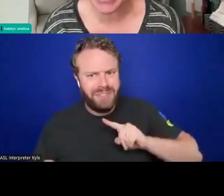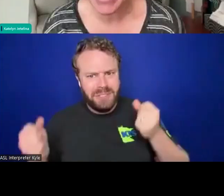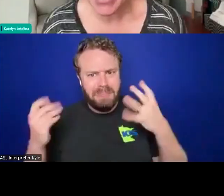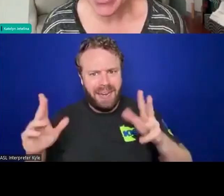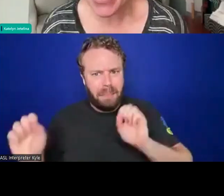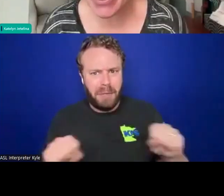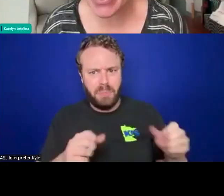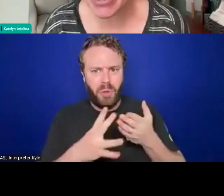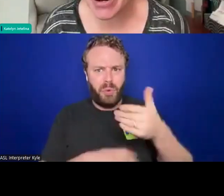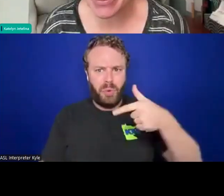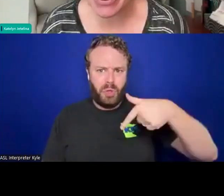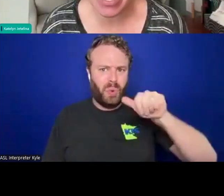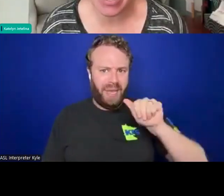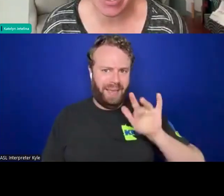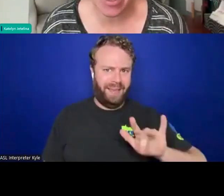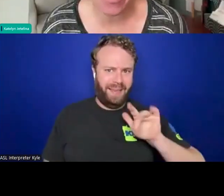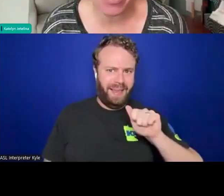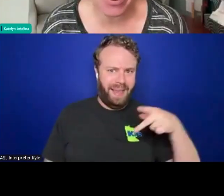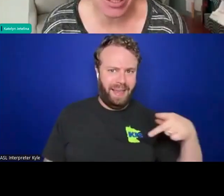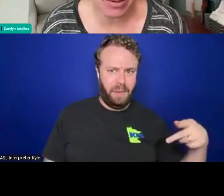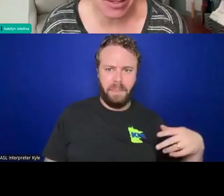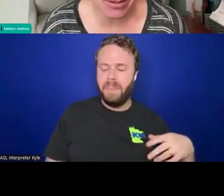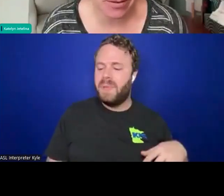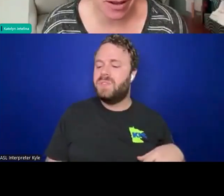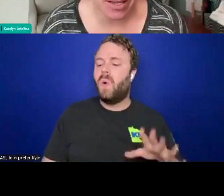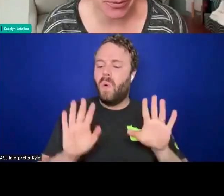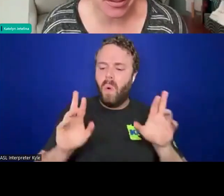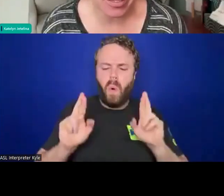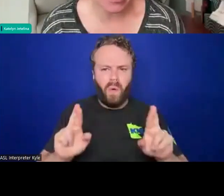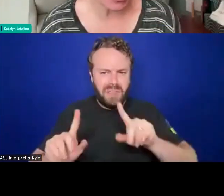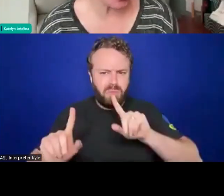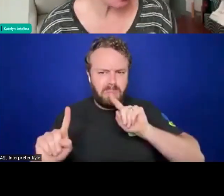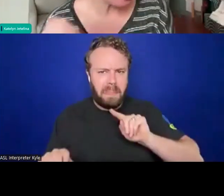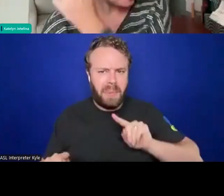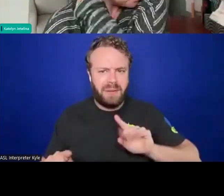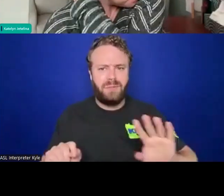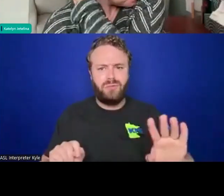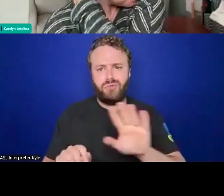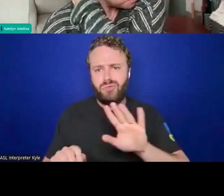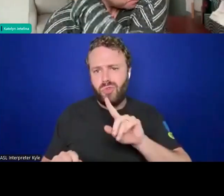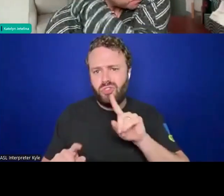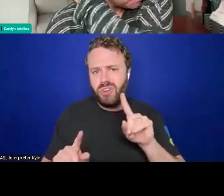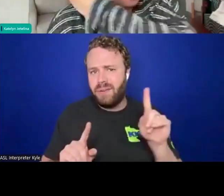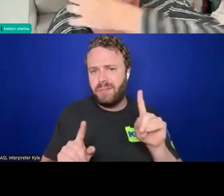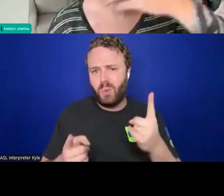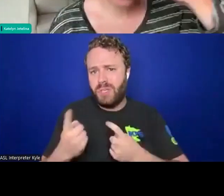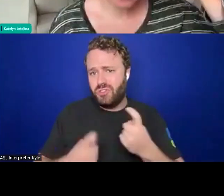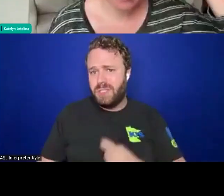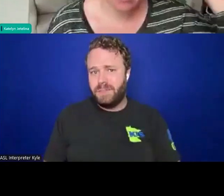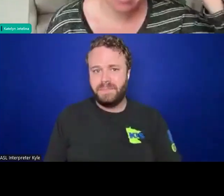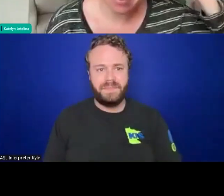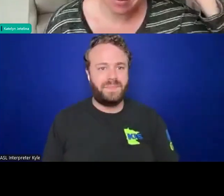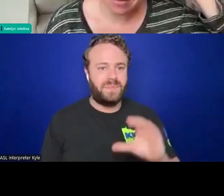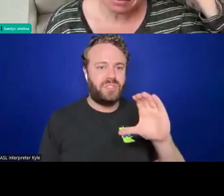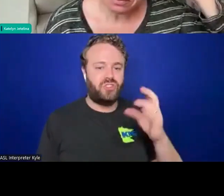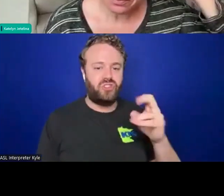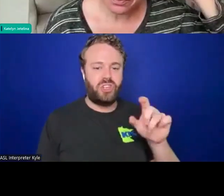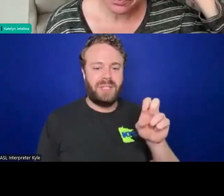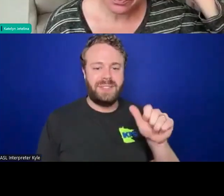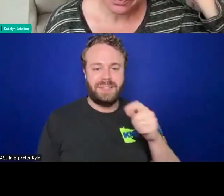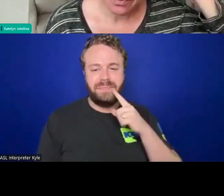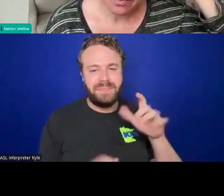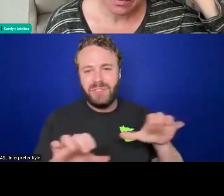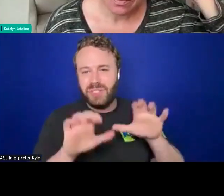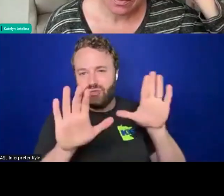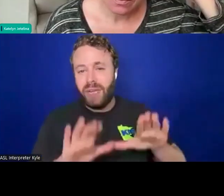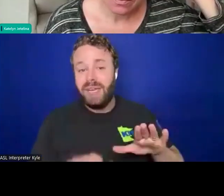hope that we were able to be responsive in real time too. You did great. Thank you, Caitlin. Dave, I'm going to pass to you